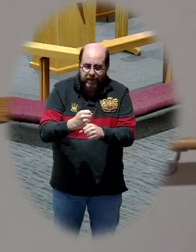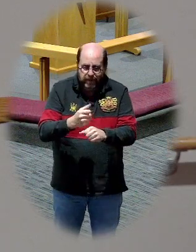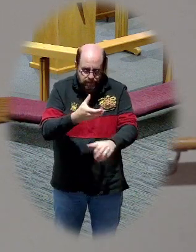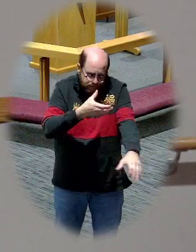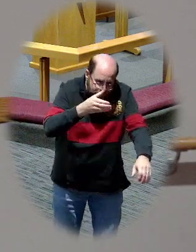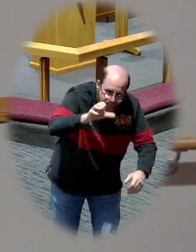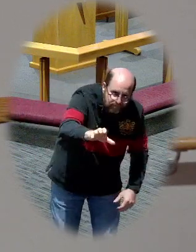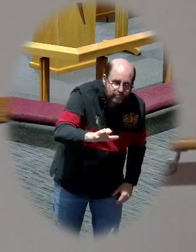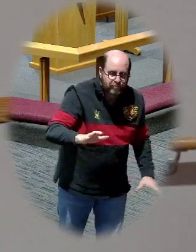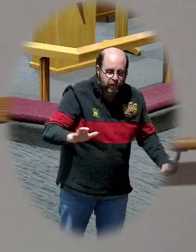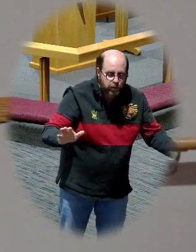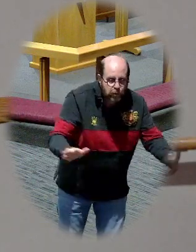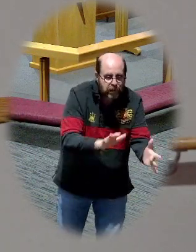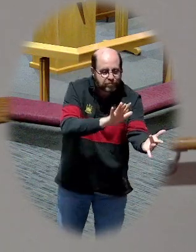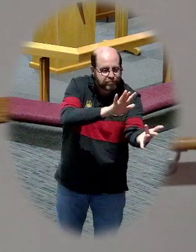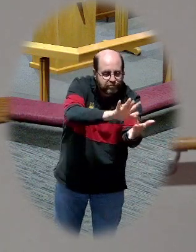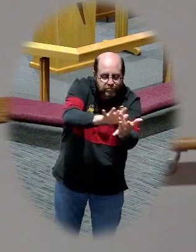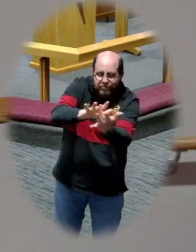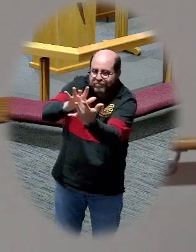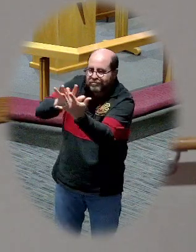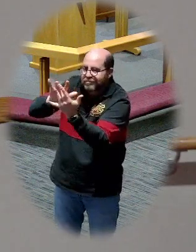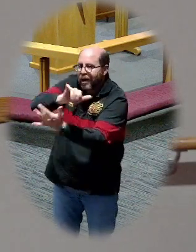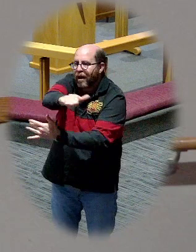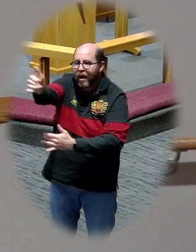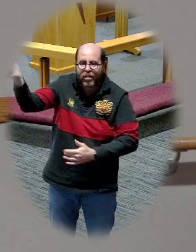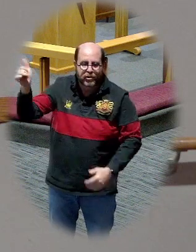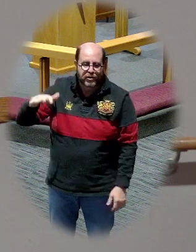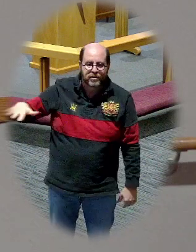and reaching others.